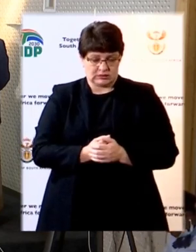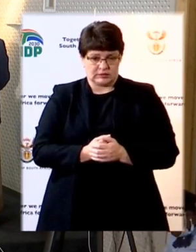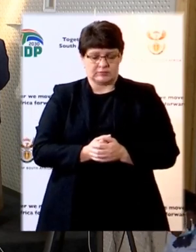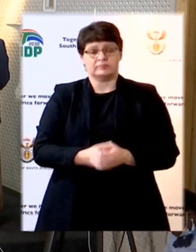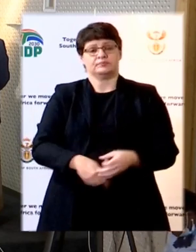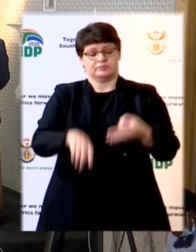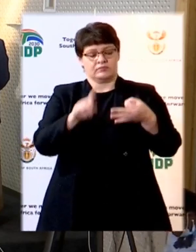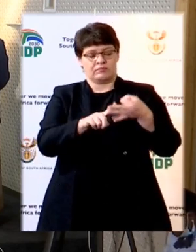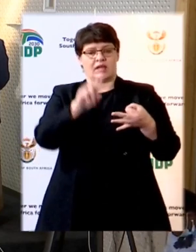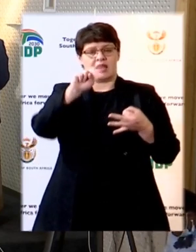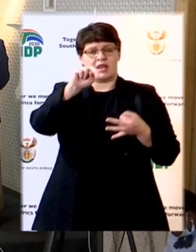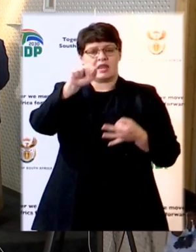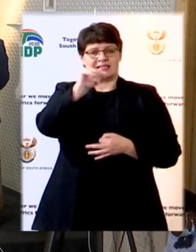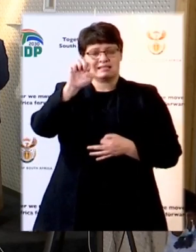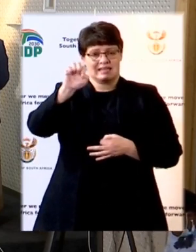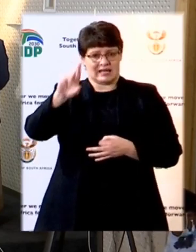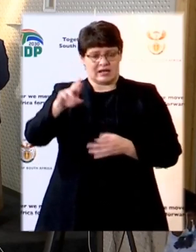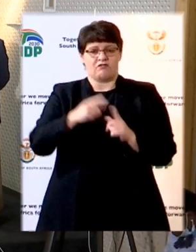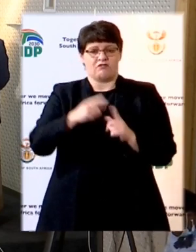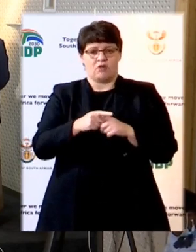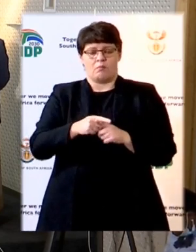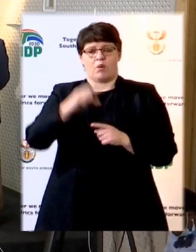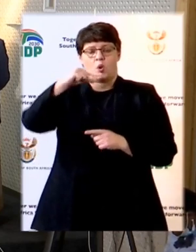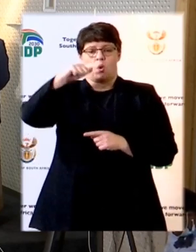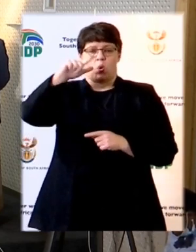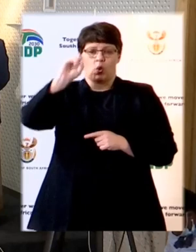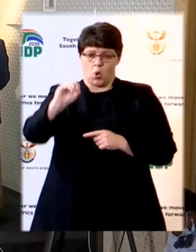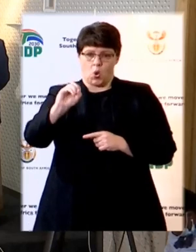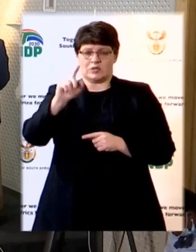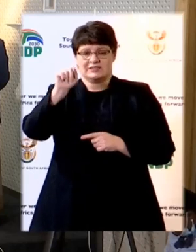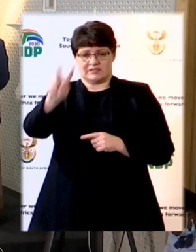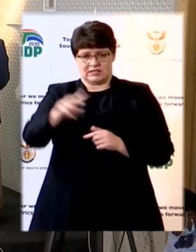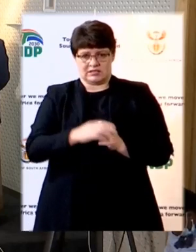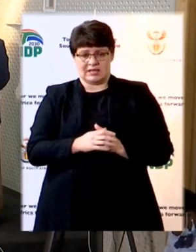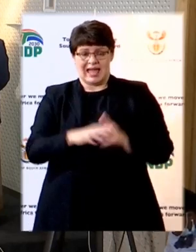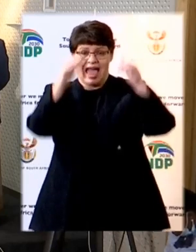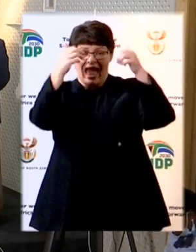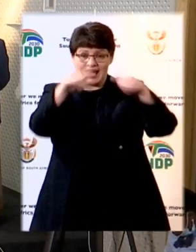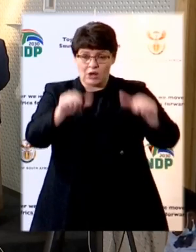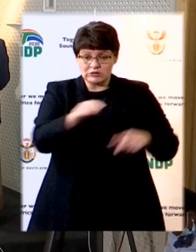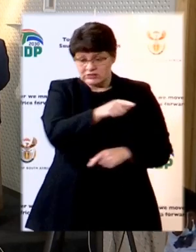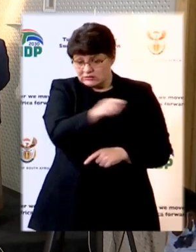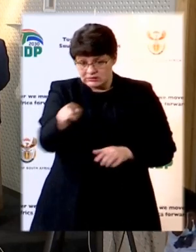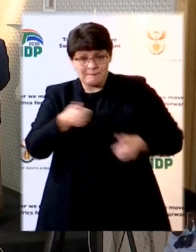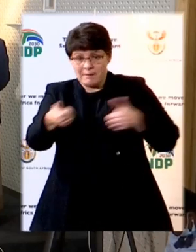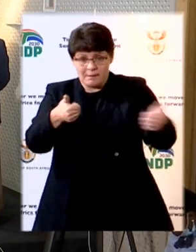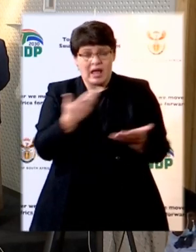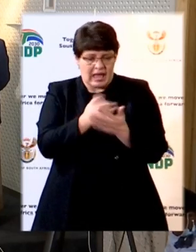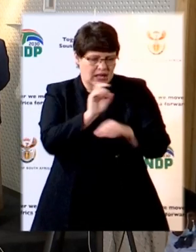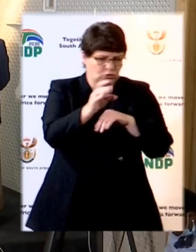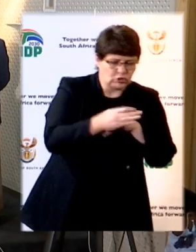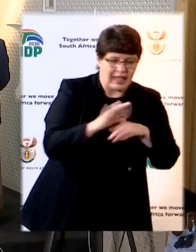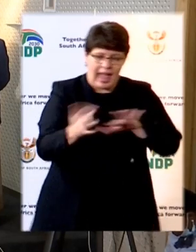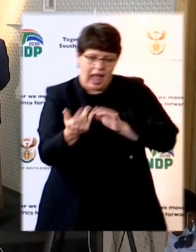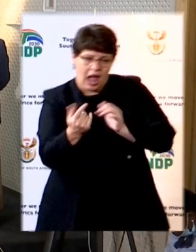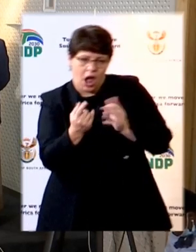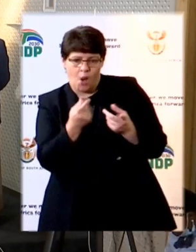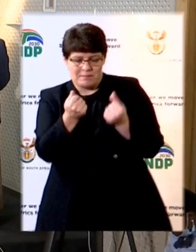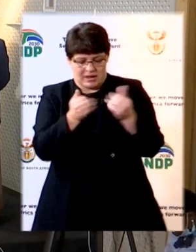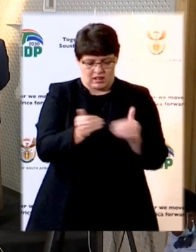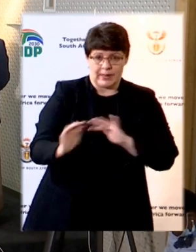a question from Nazir from Glow TV. Are attorneys and accountants allowed to go back to work and consult clients on a general